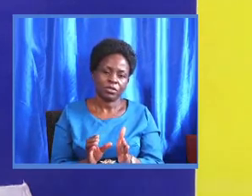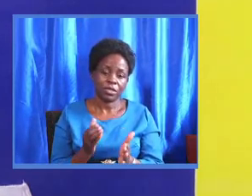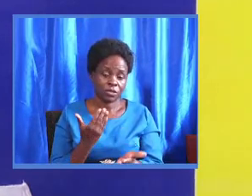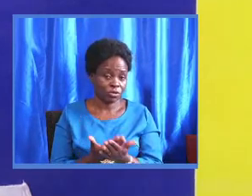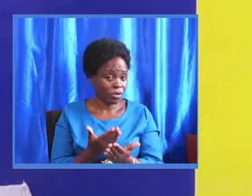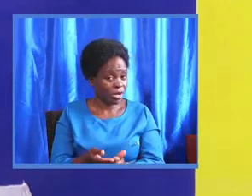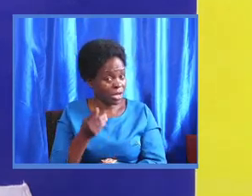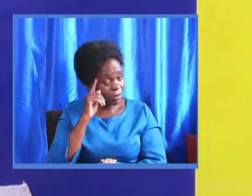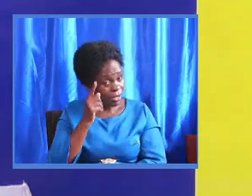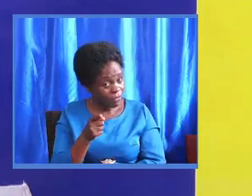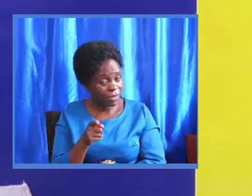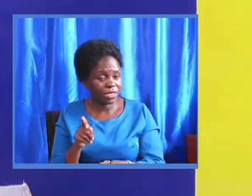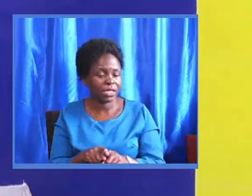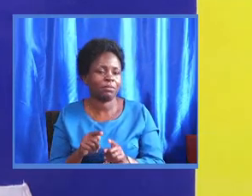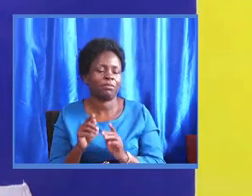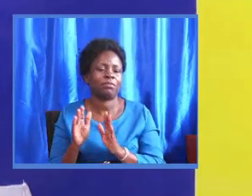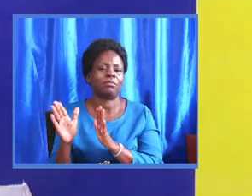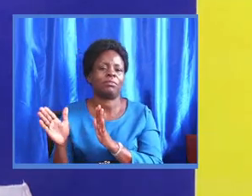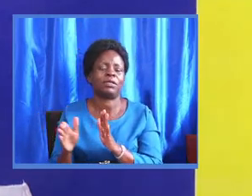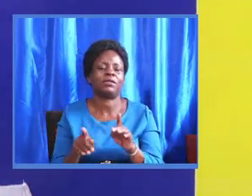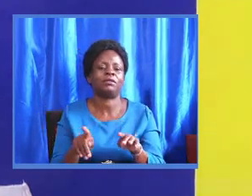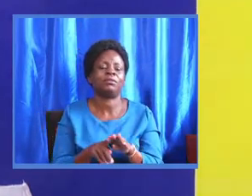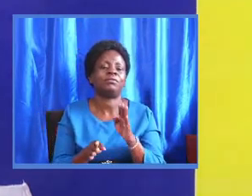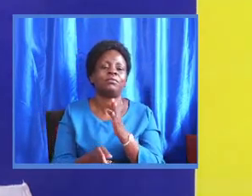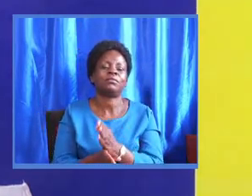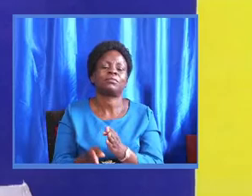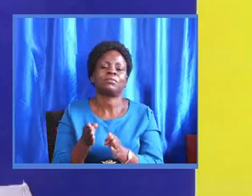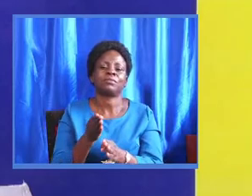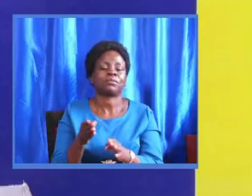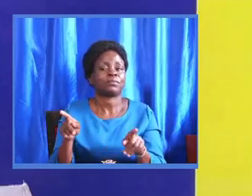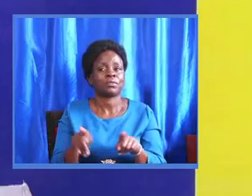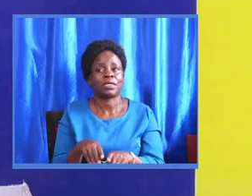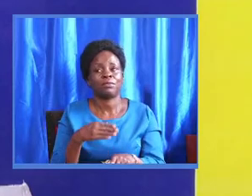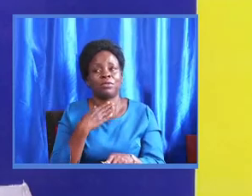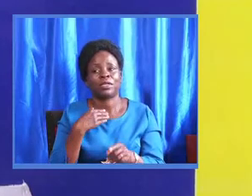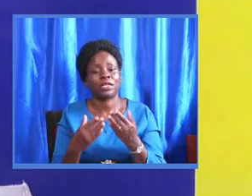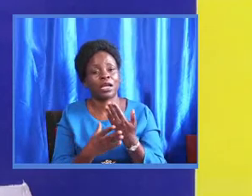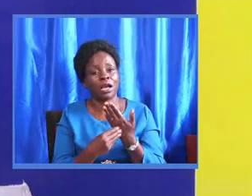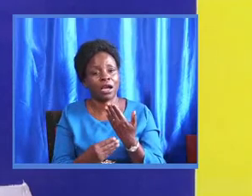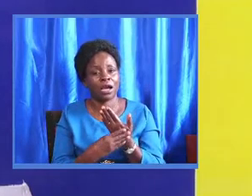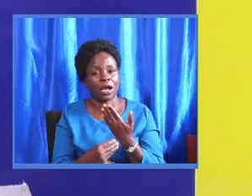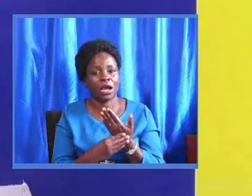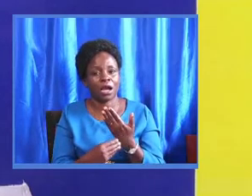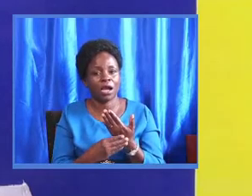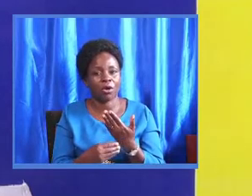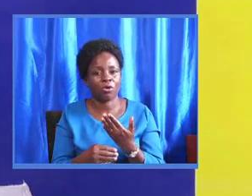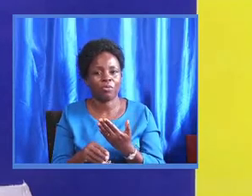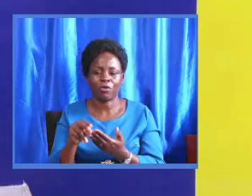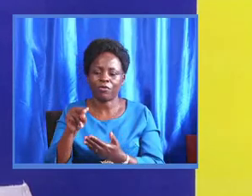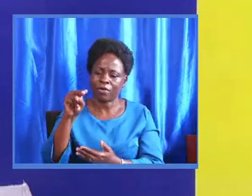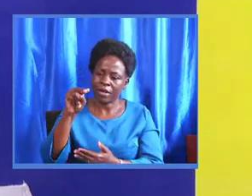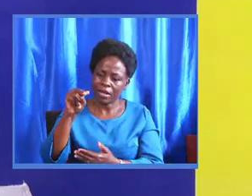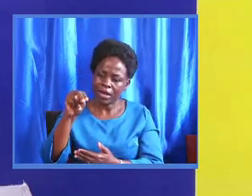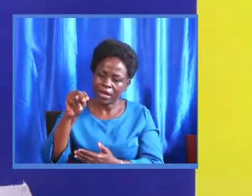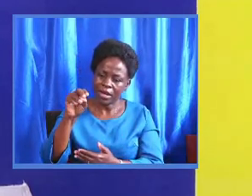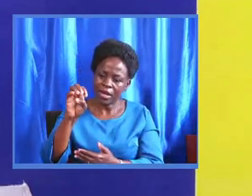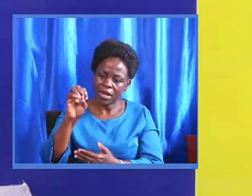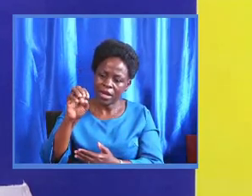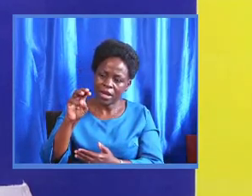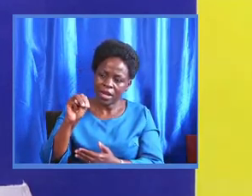also planning as built. You also need a copy of the NEMA certificate to make sure